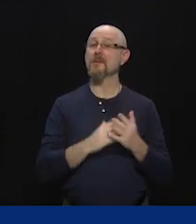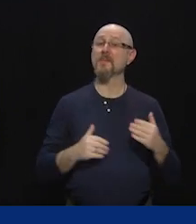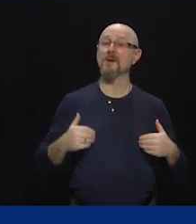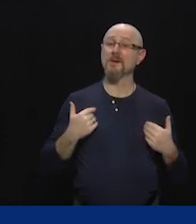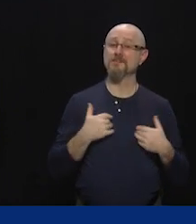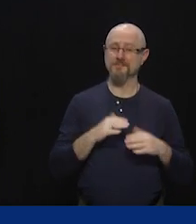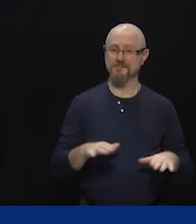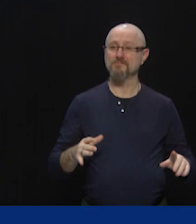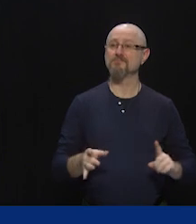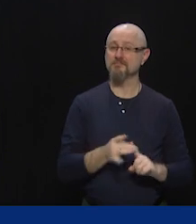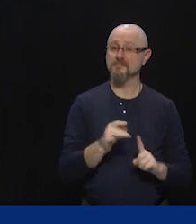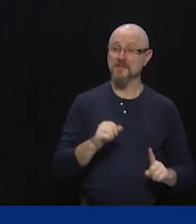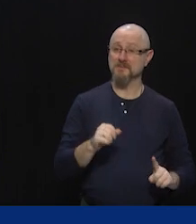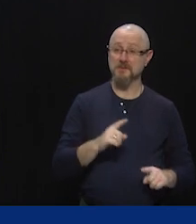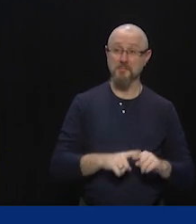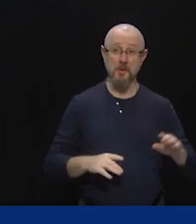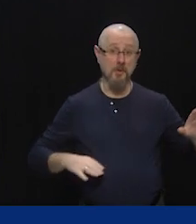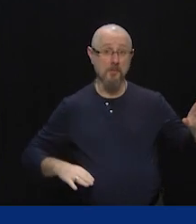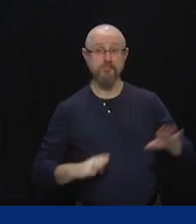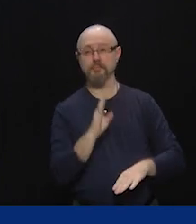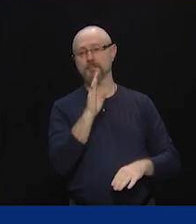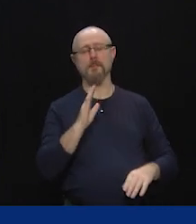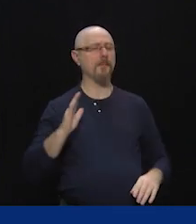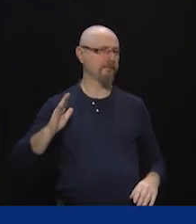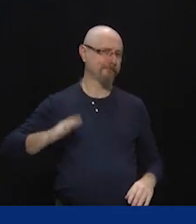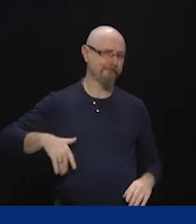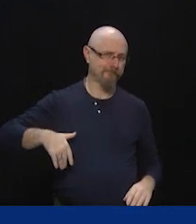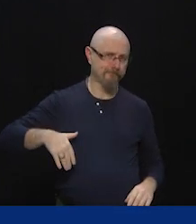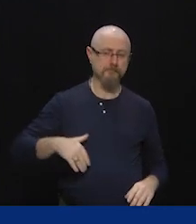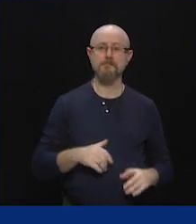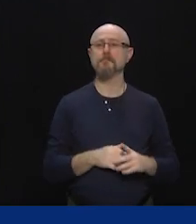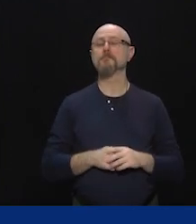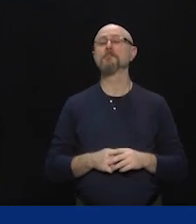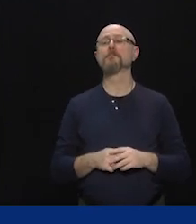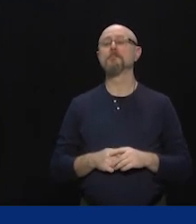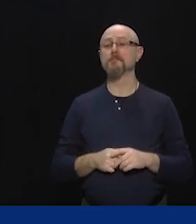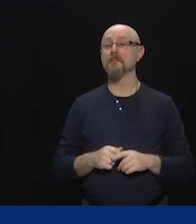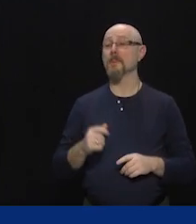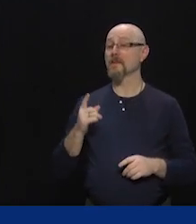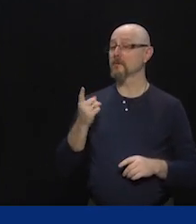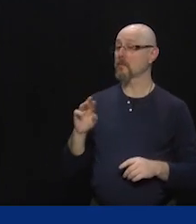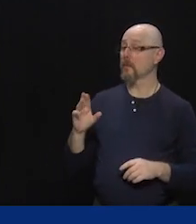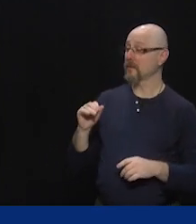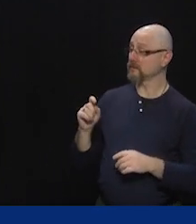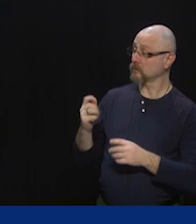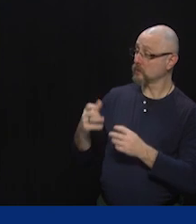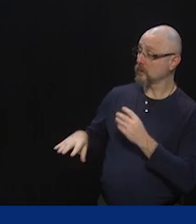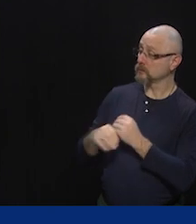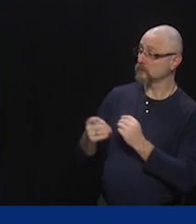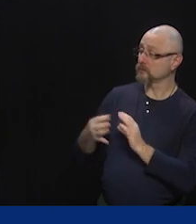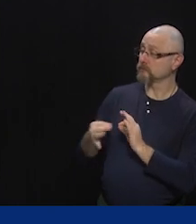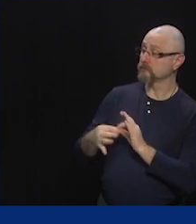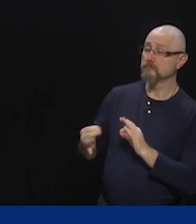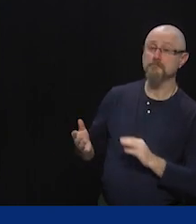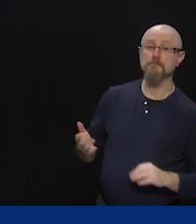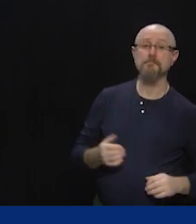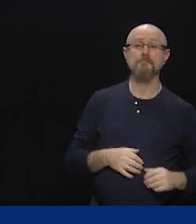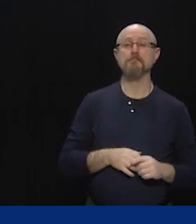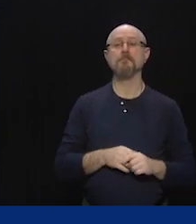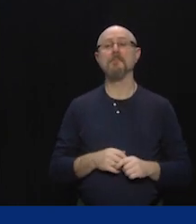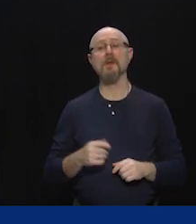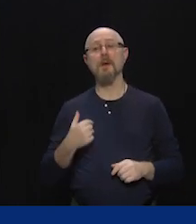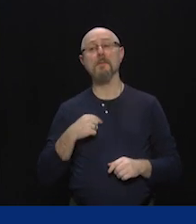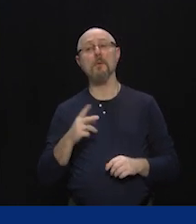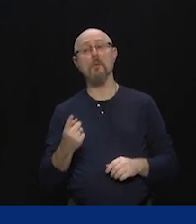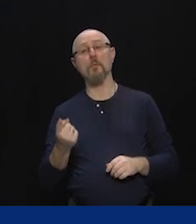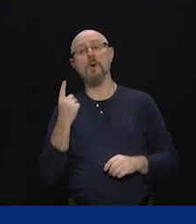be an overwhelming problem at this time. But Dr. Bassett, if you would like to add to, there's not a hard, fast number.